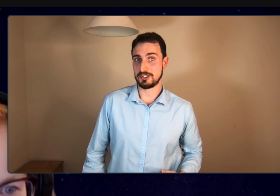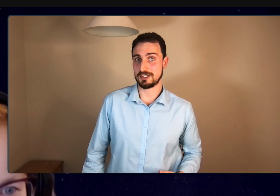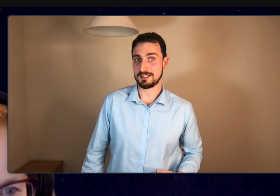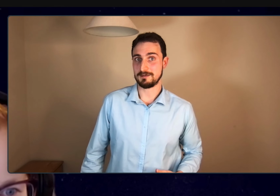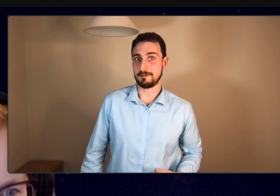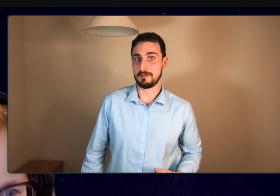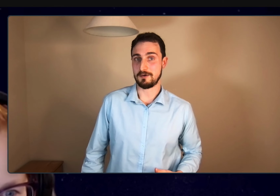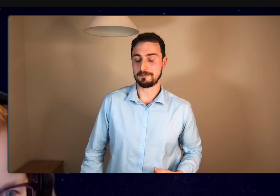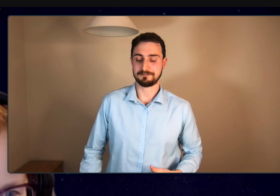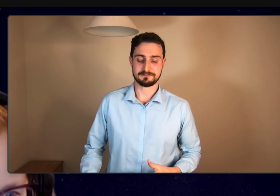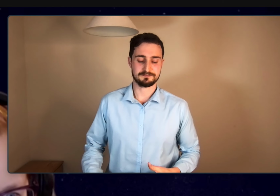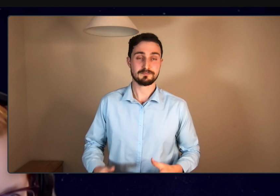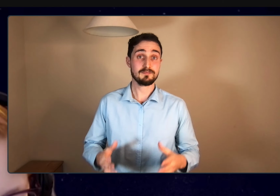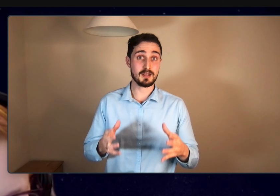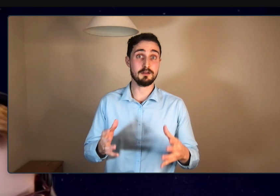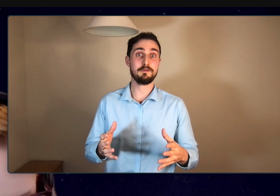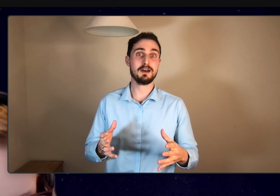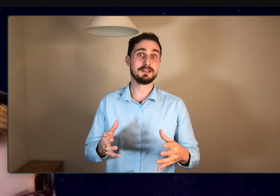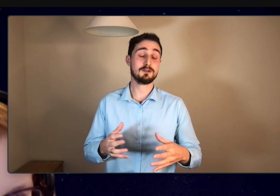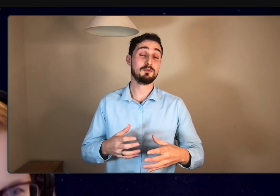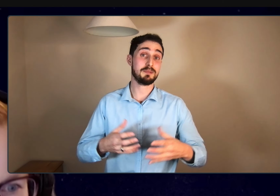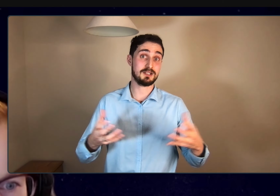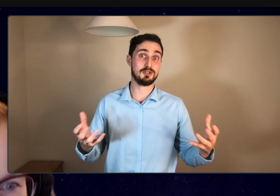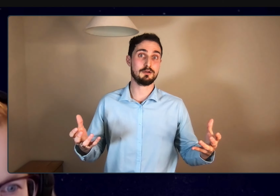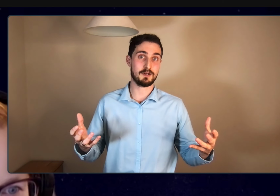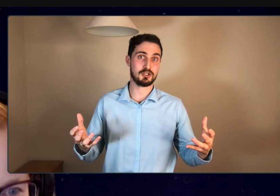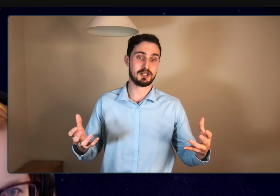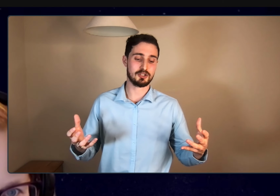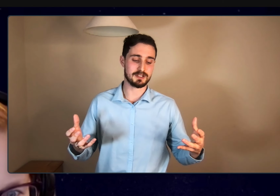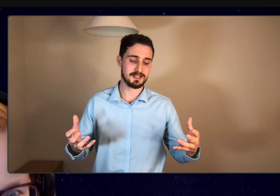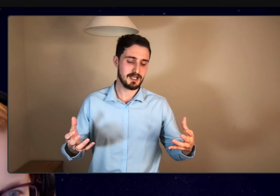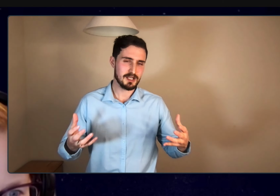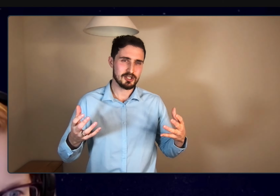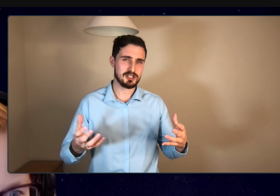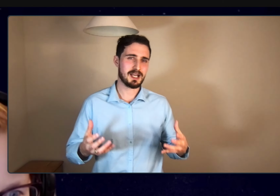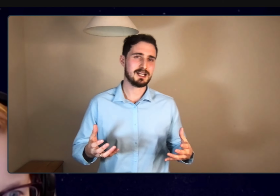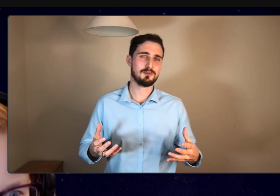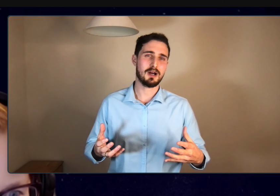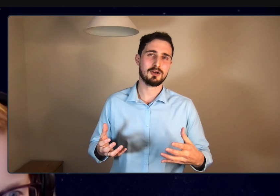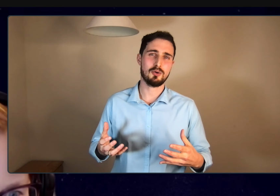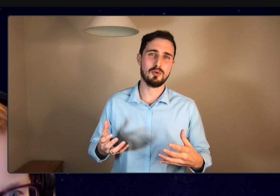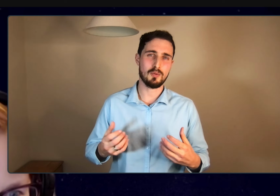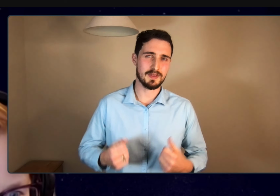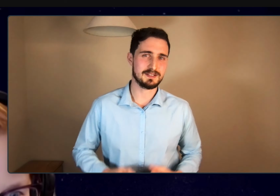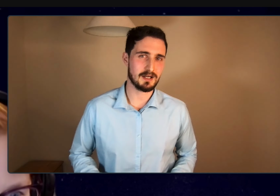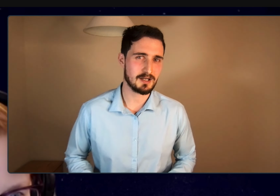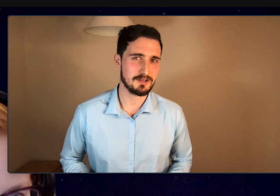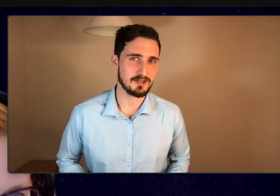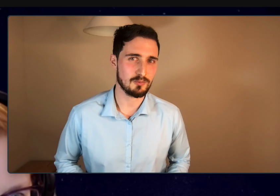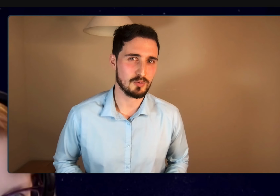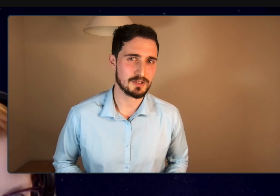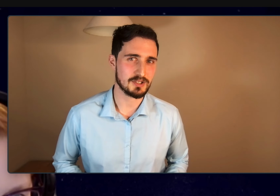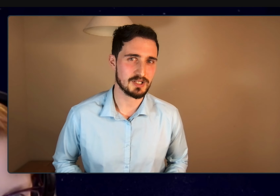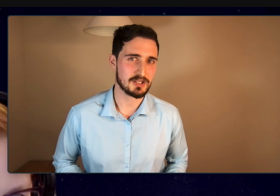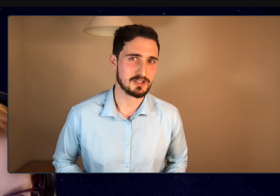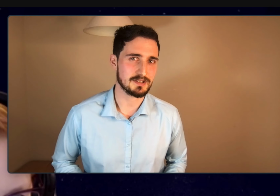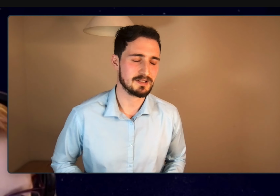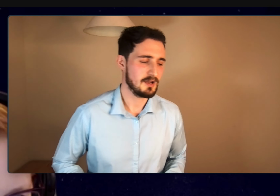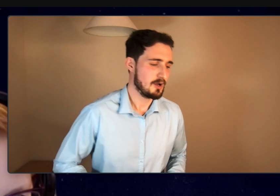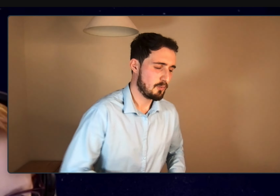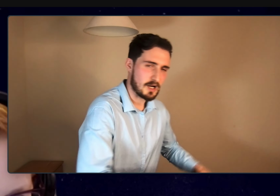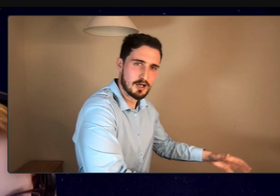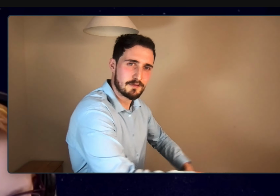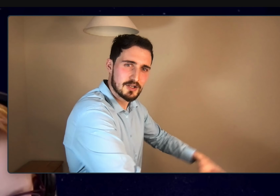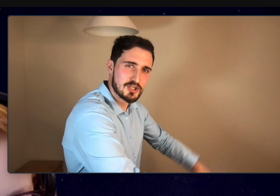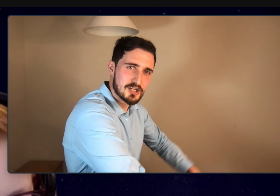more suggestions for Mel. The first would be to do with her gestures. She had what I call the duck under the water gestures.